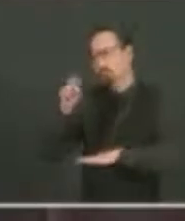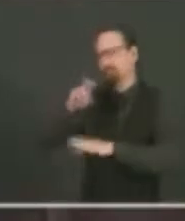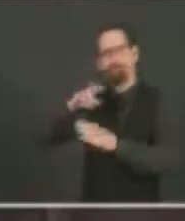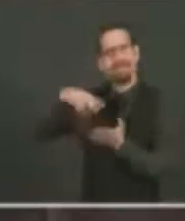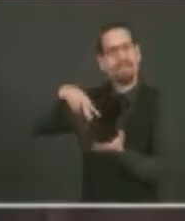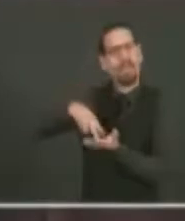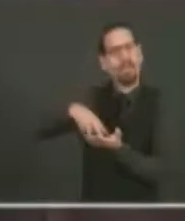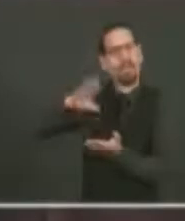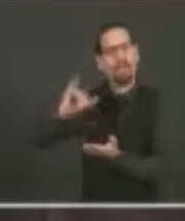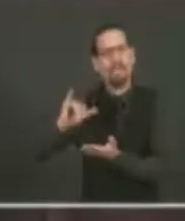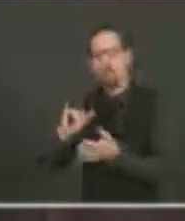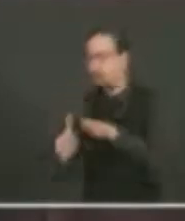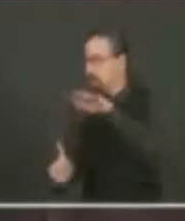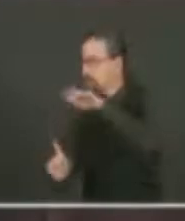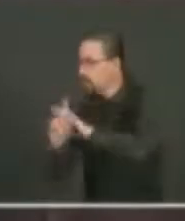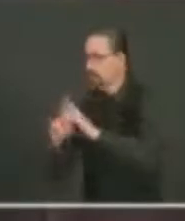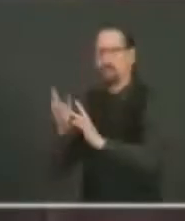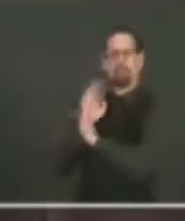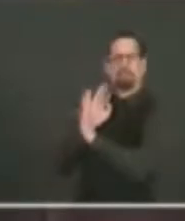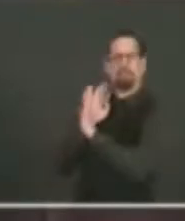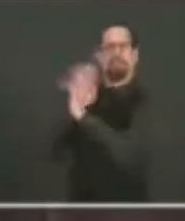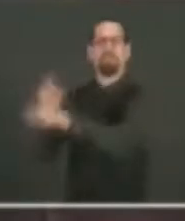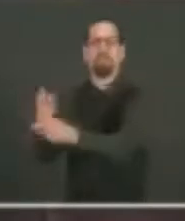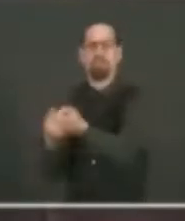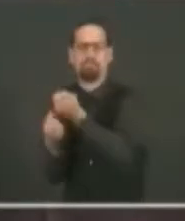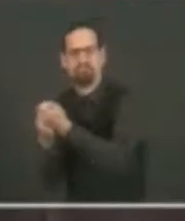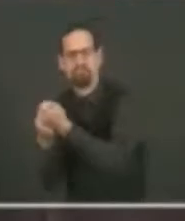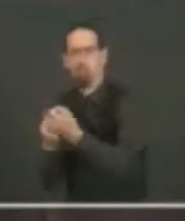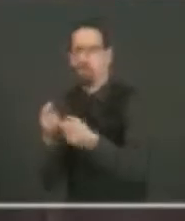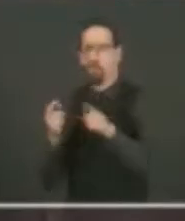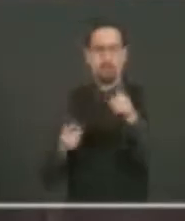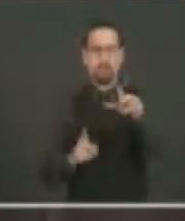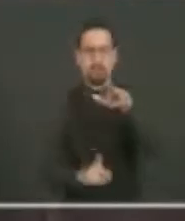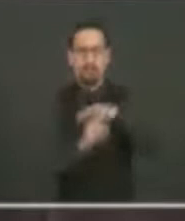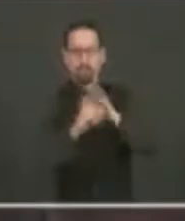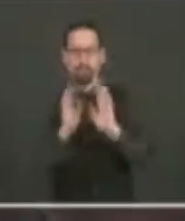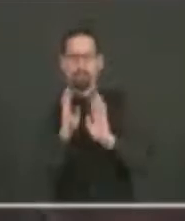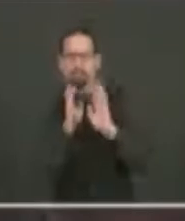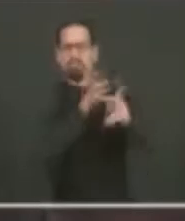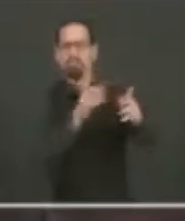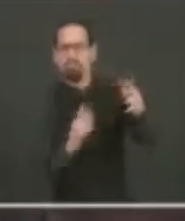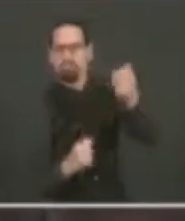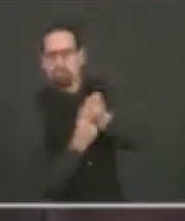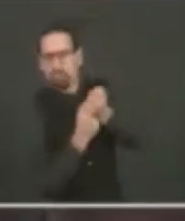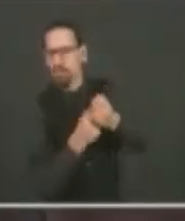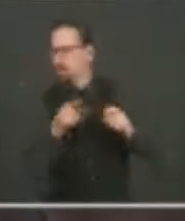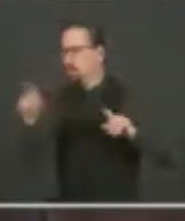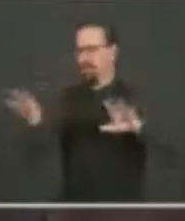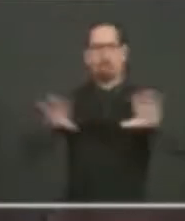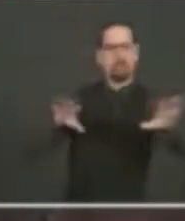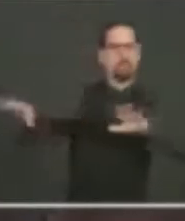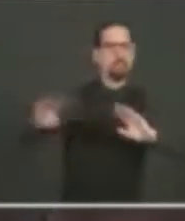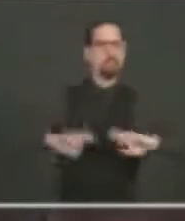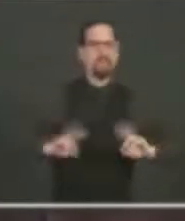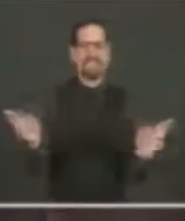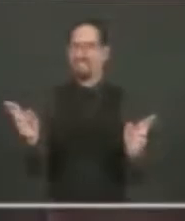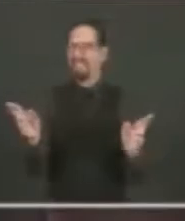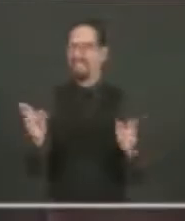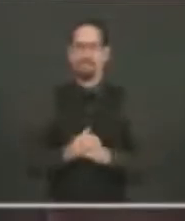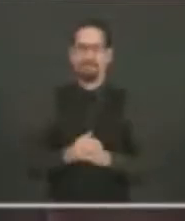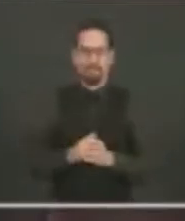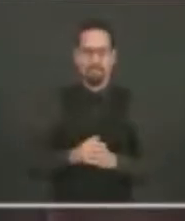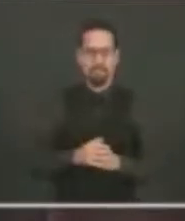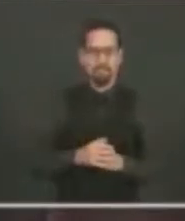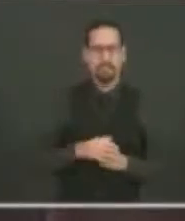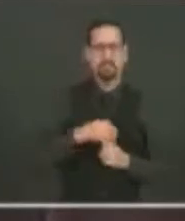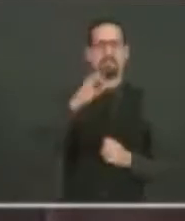say a word or two about our case investigations, the way I want to do each week, so that you have a real-time update